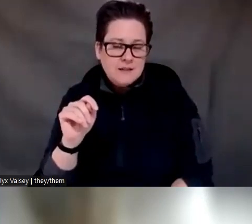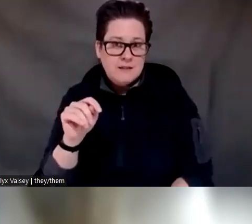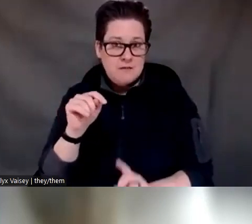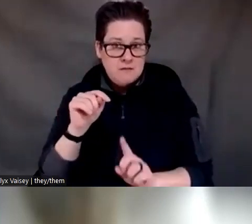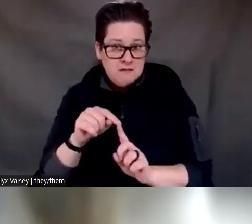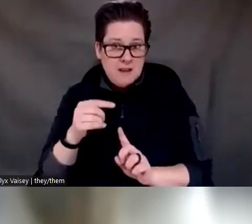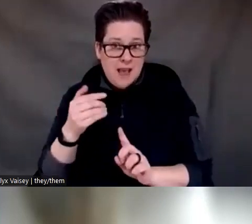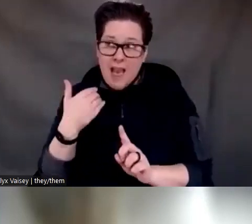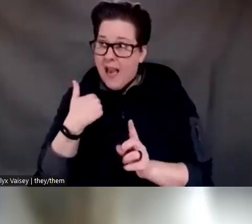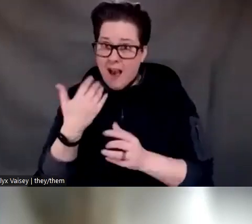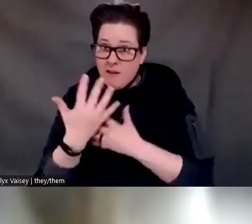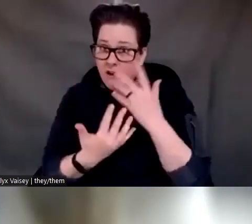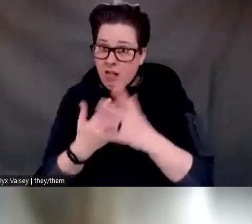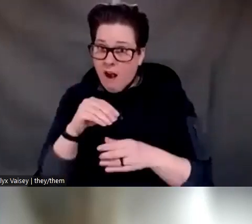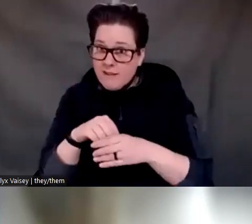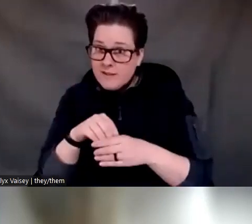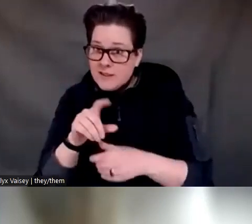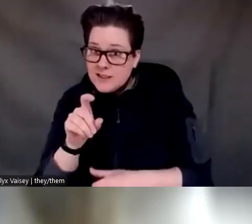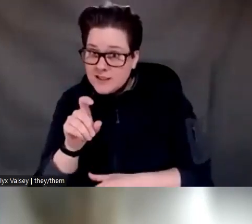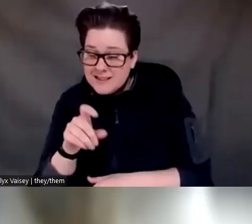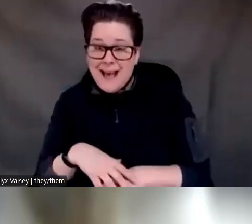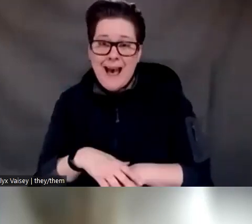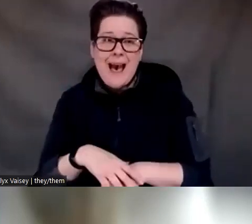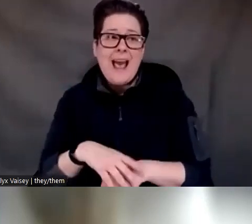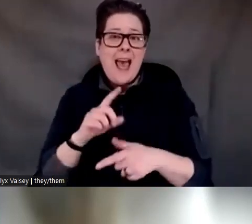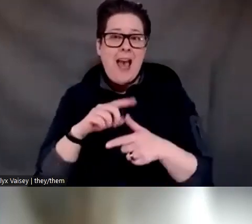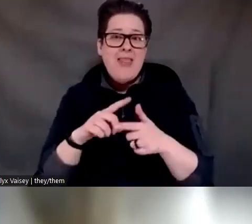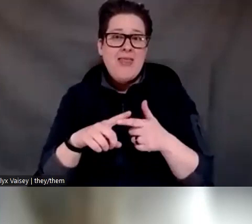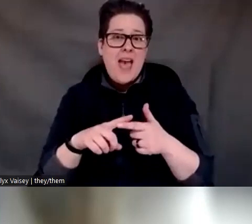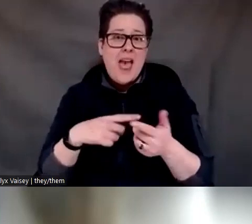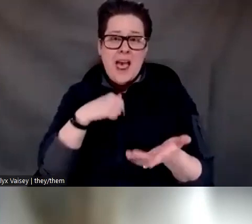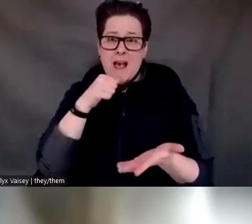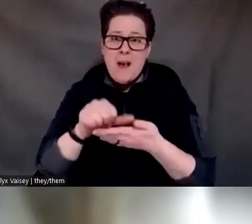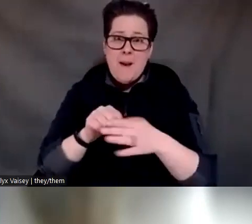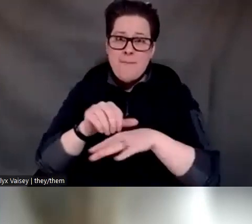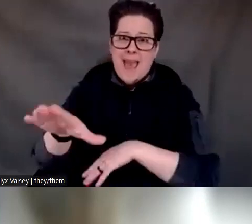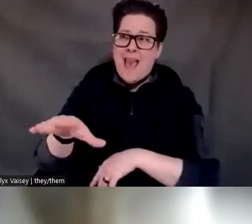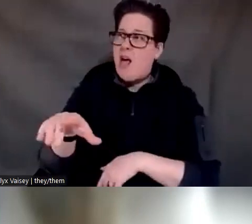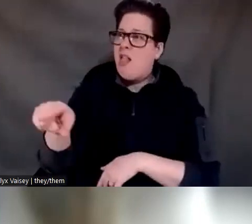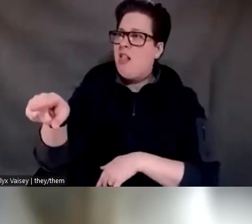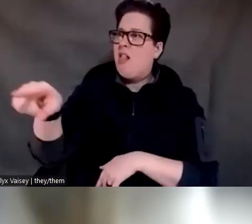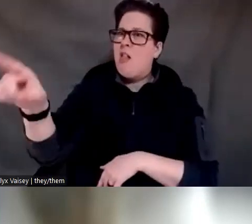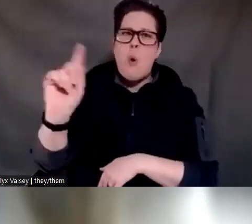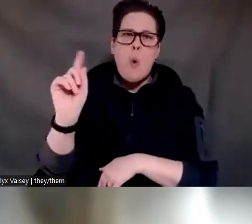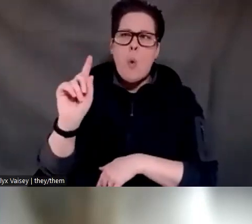come with gloves? And where does it go once I mail it in?